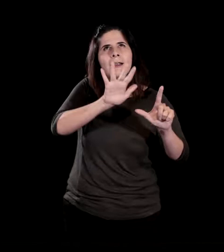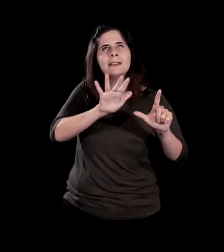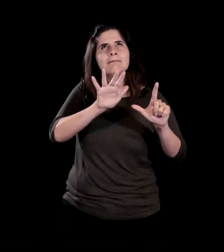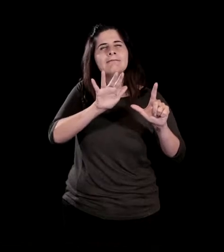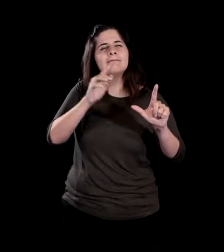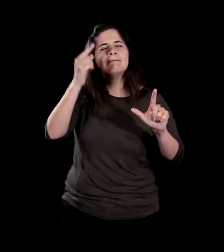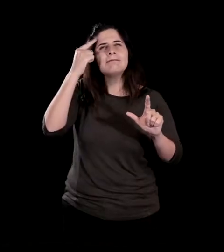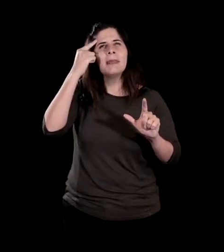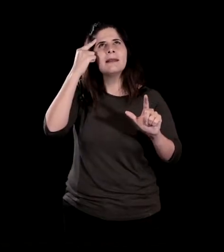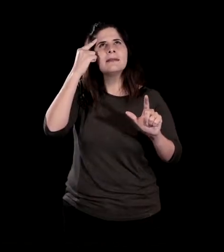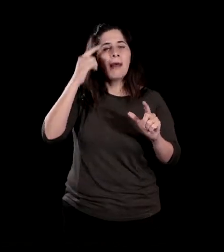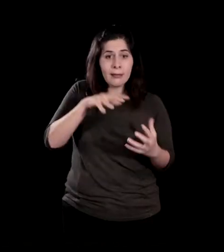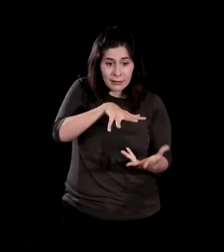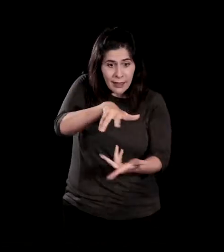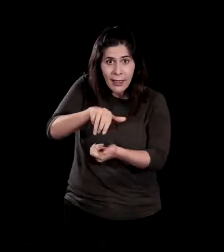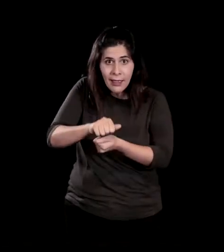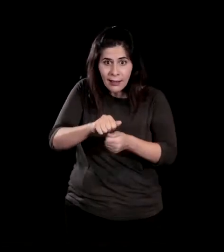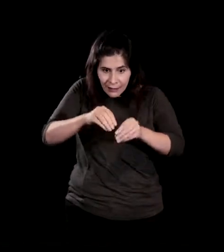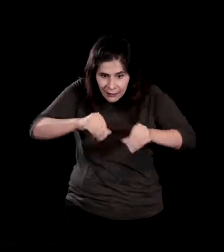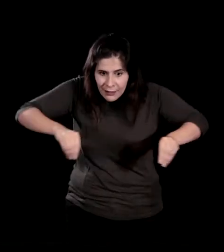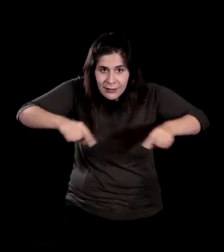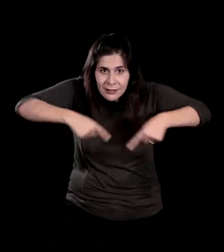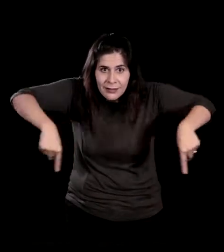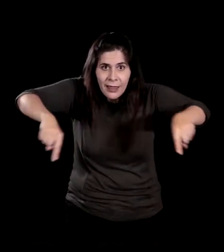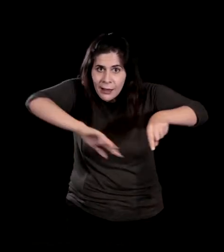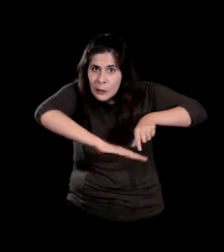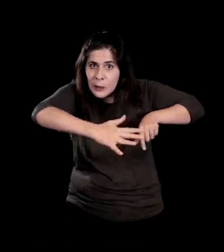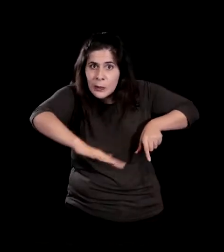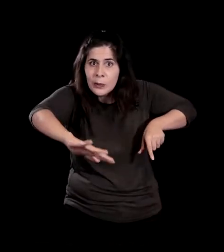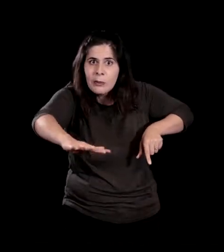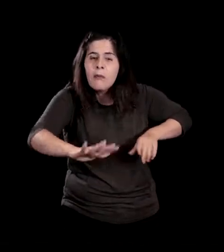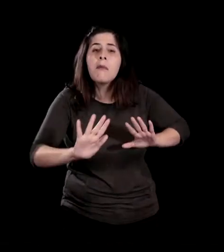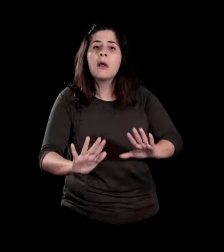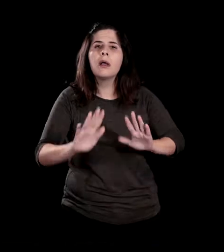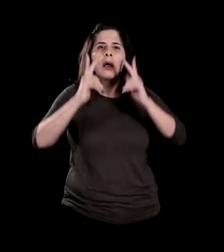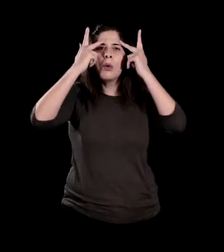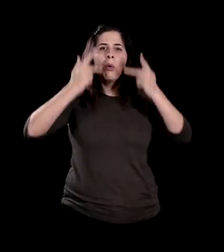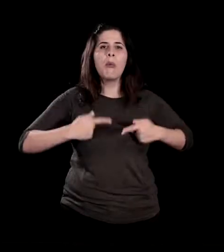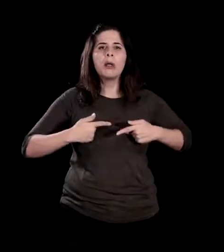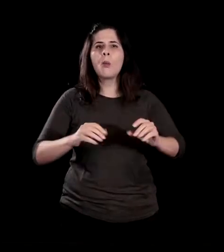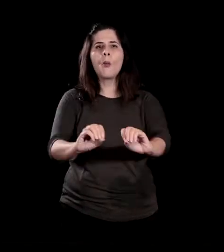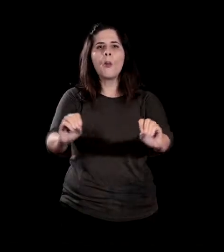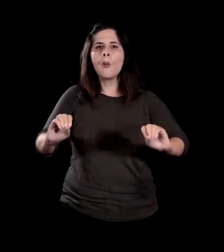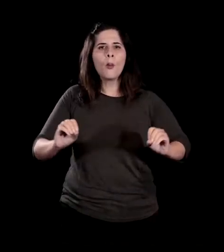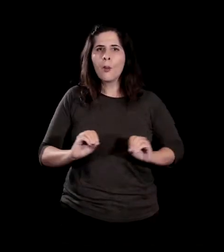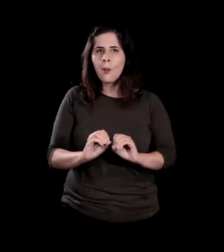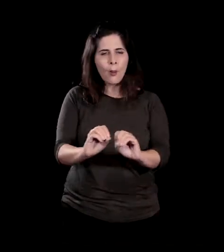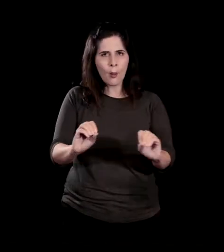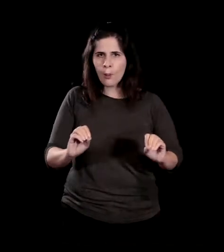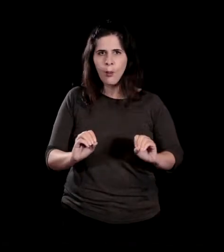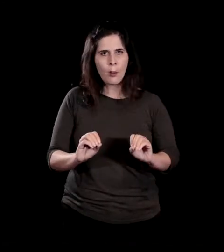that the Earth, the landscape on the Earth without humanity, without